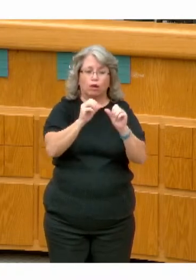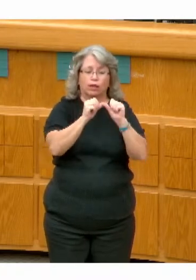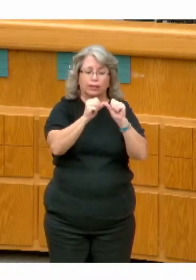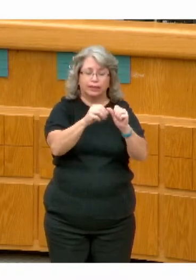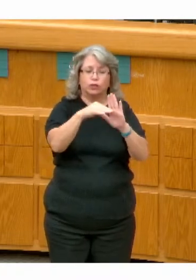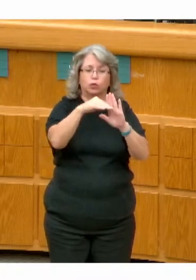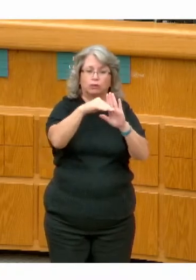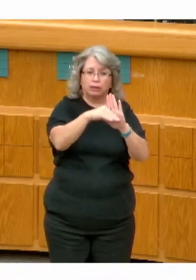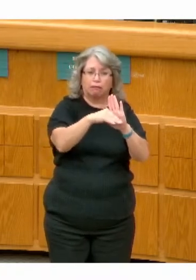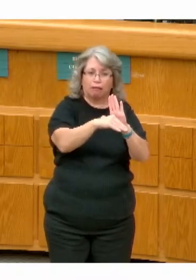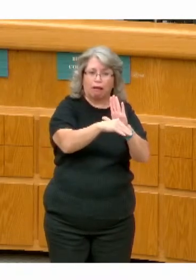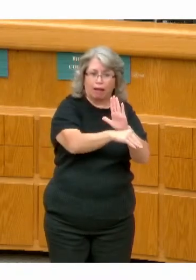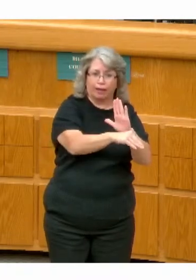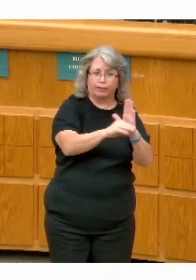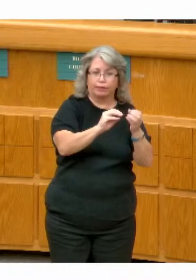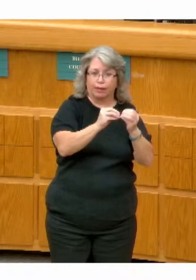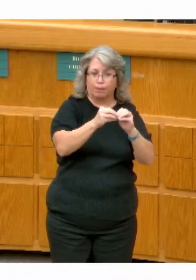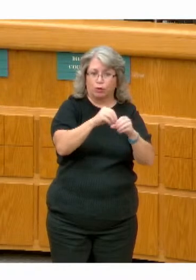major changes.